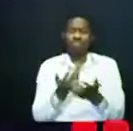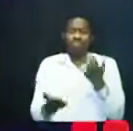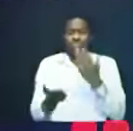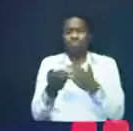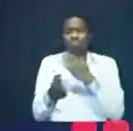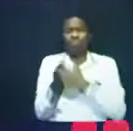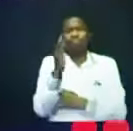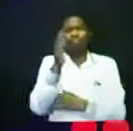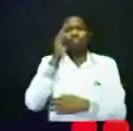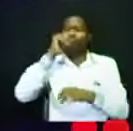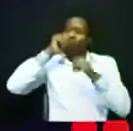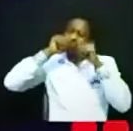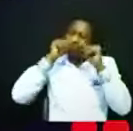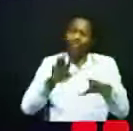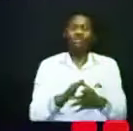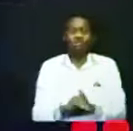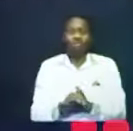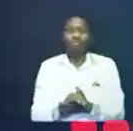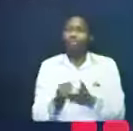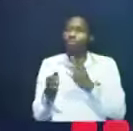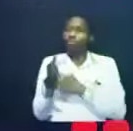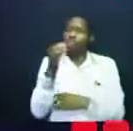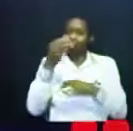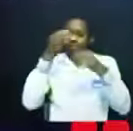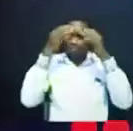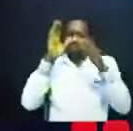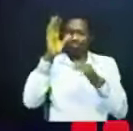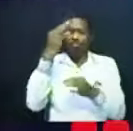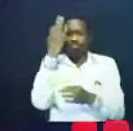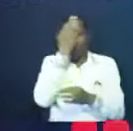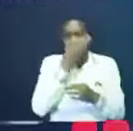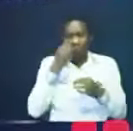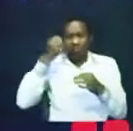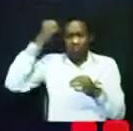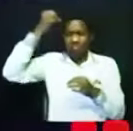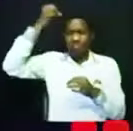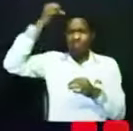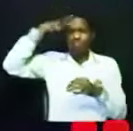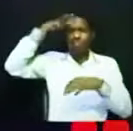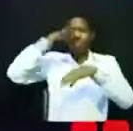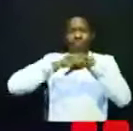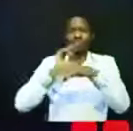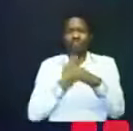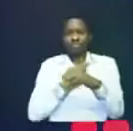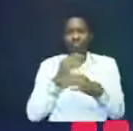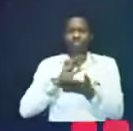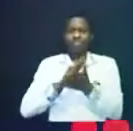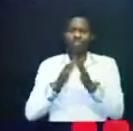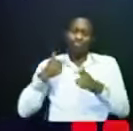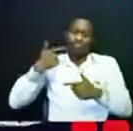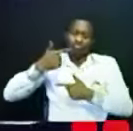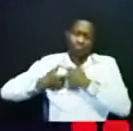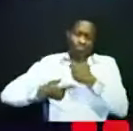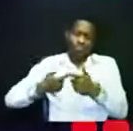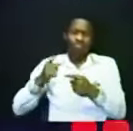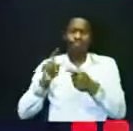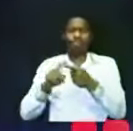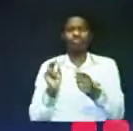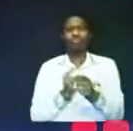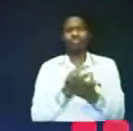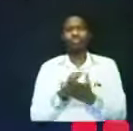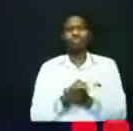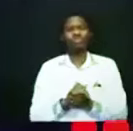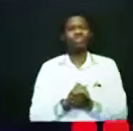us tonight. May he cause his face to shine upon us and be gracious to us. There